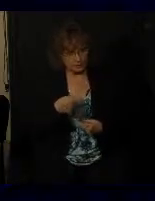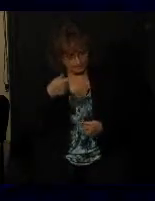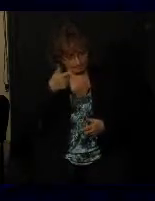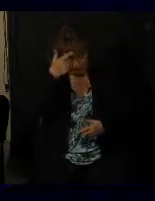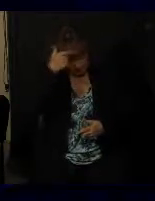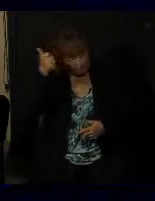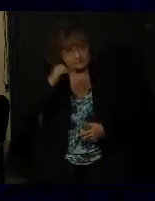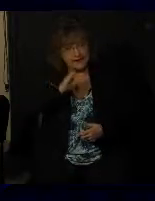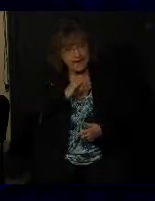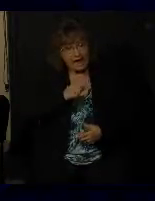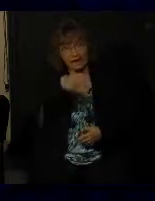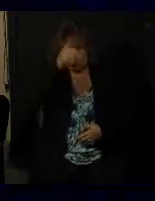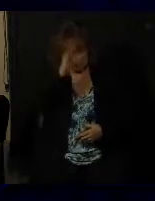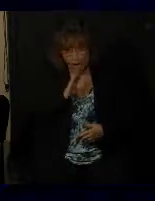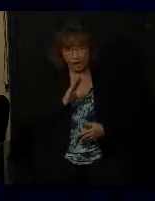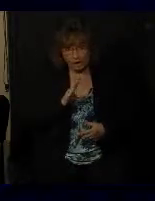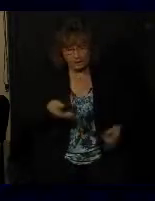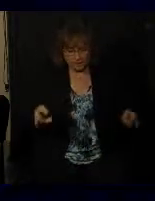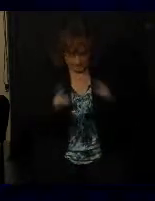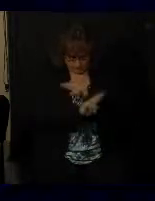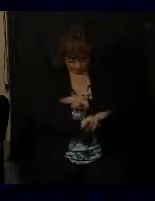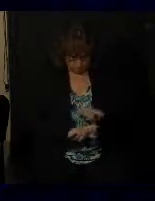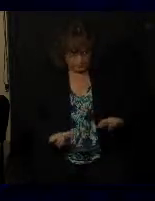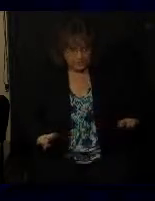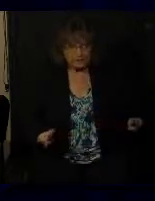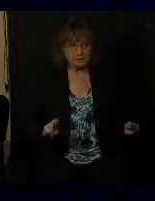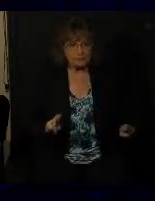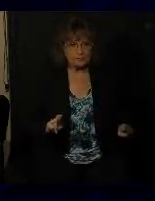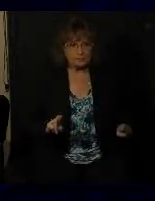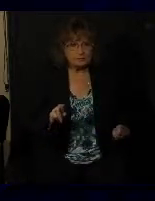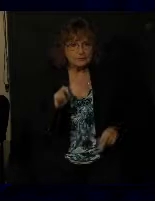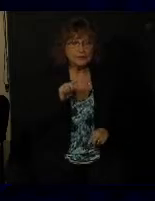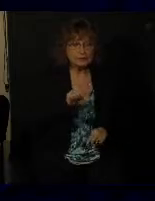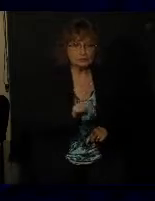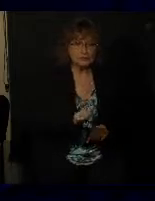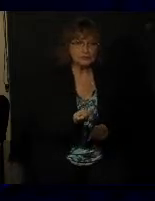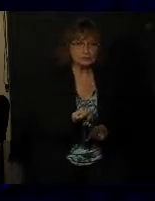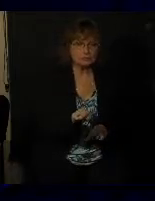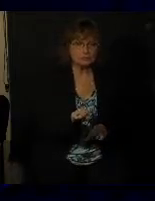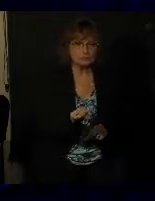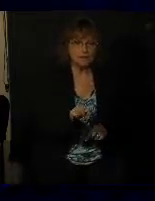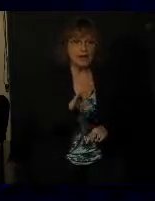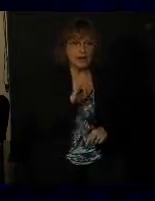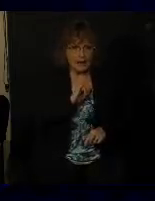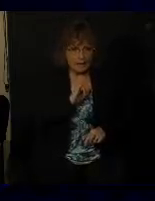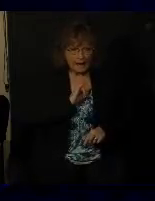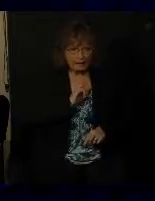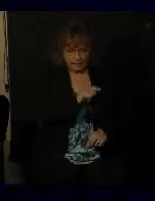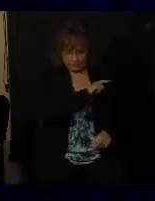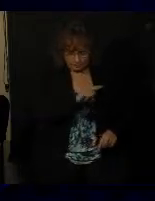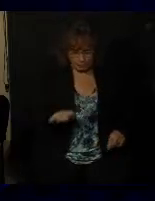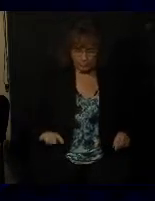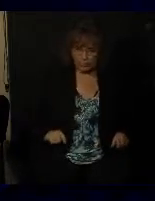24, "I am the Lord that maketh all things." Verse 26,